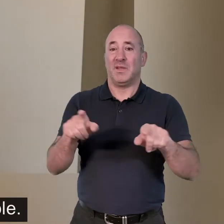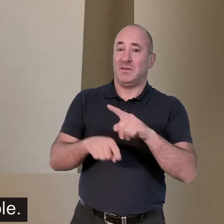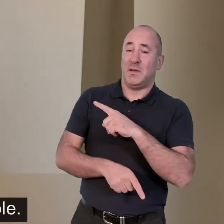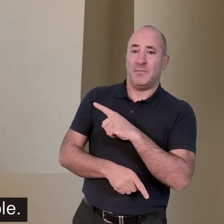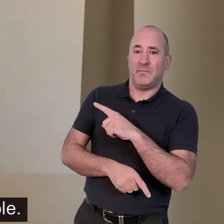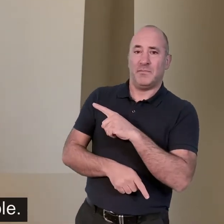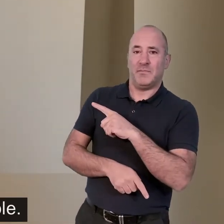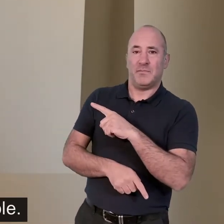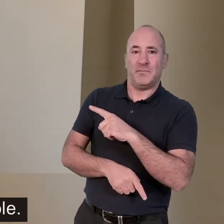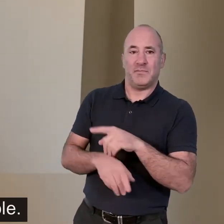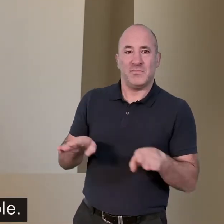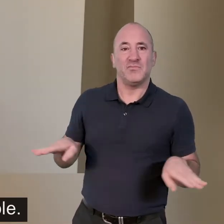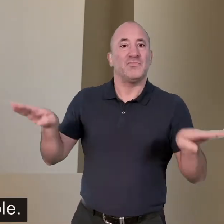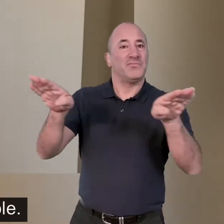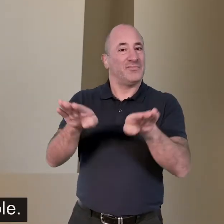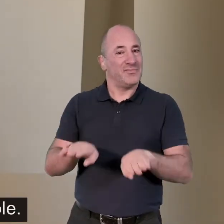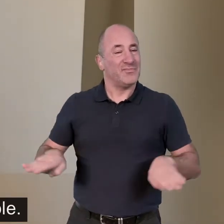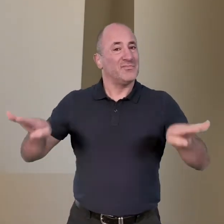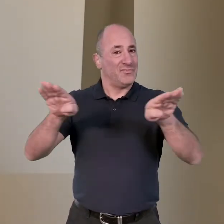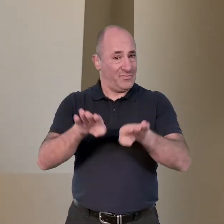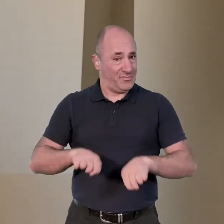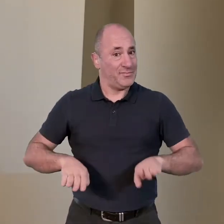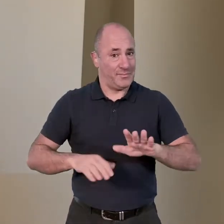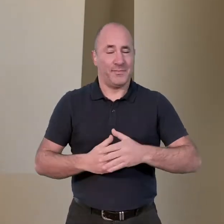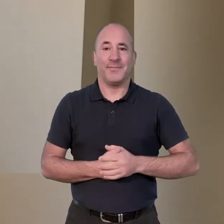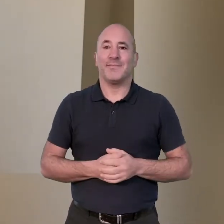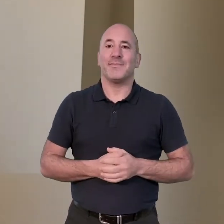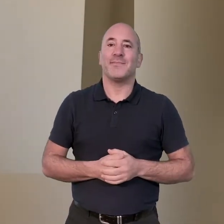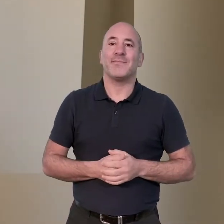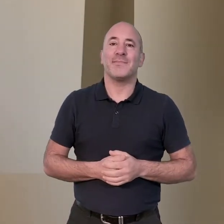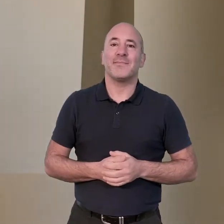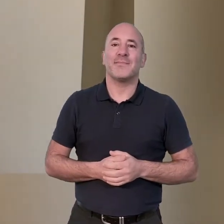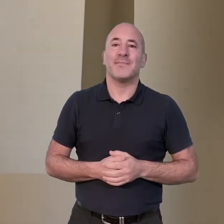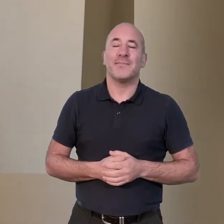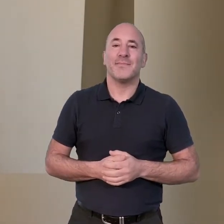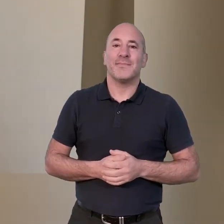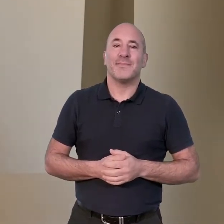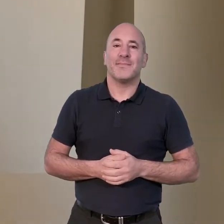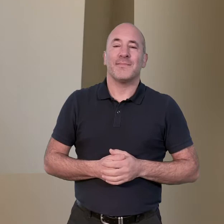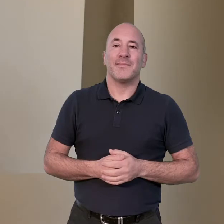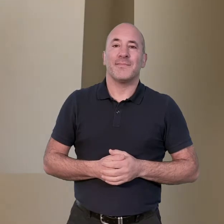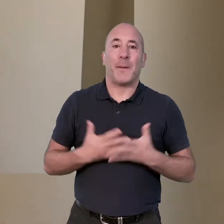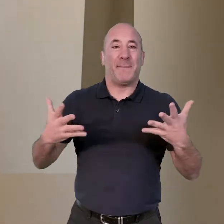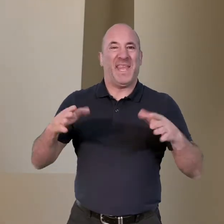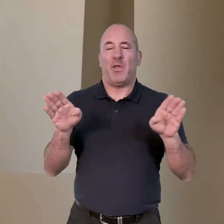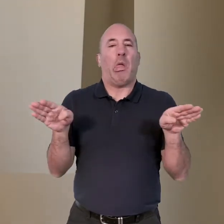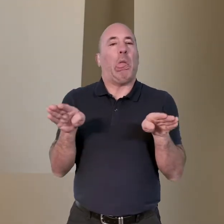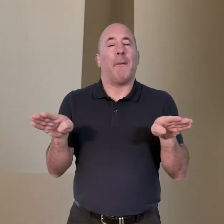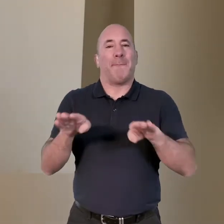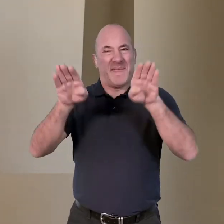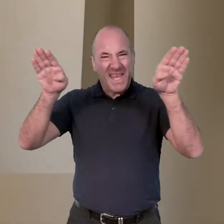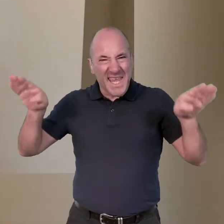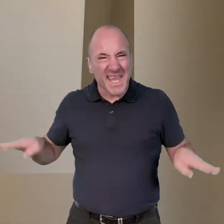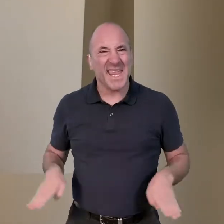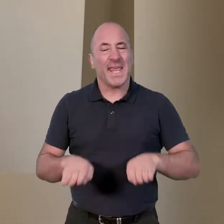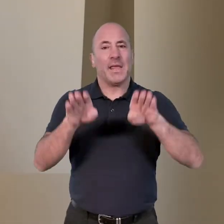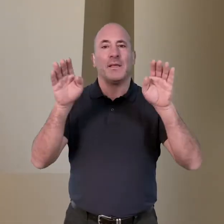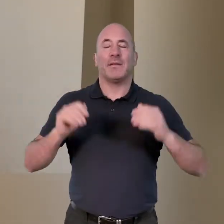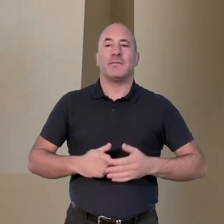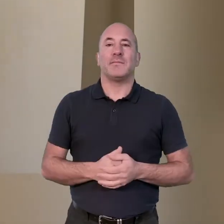I really want as nice big movements as possible. Let's go. So that's big movements,